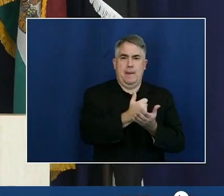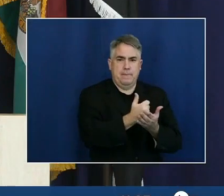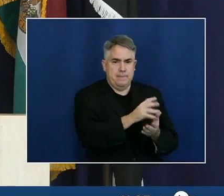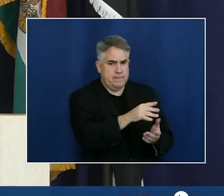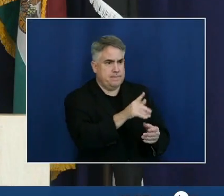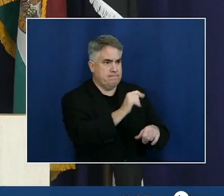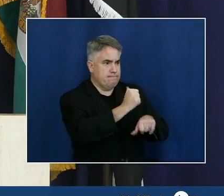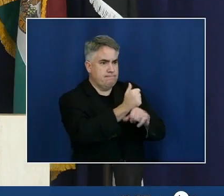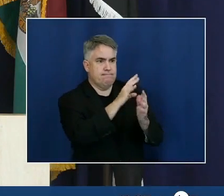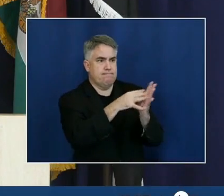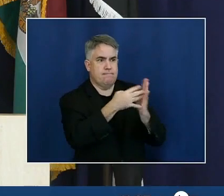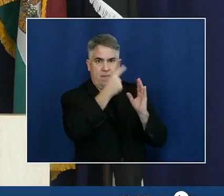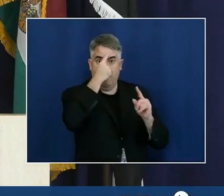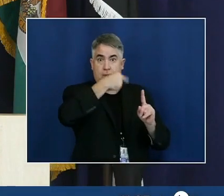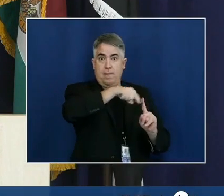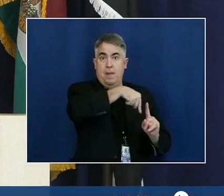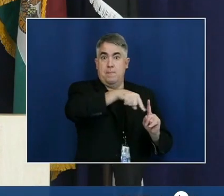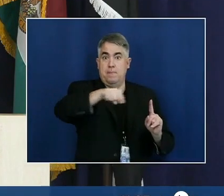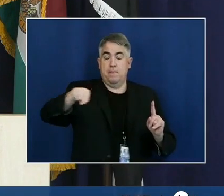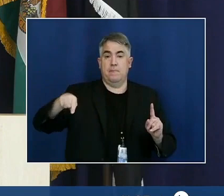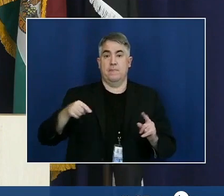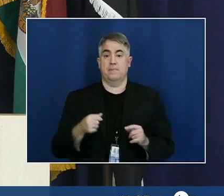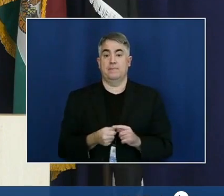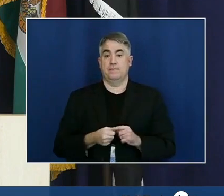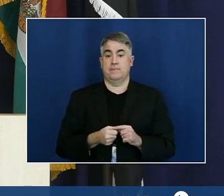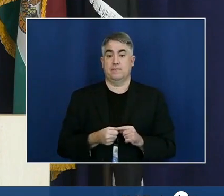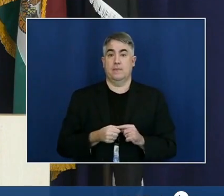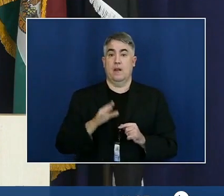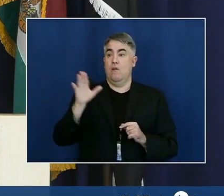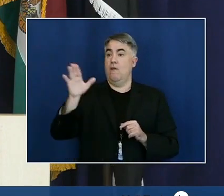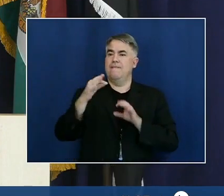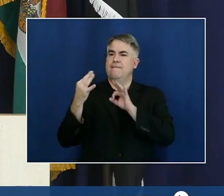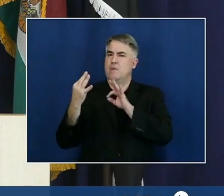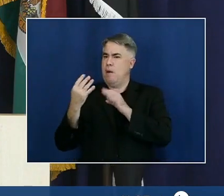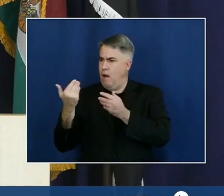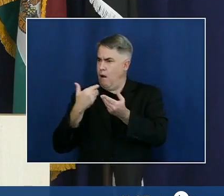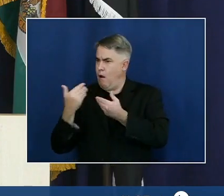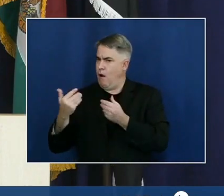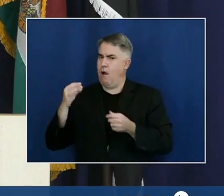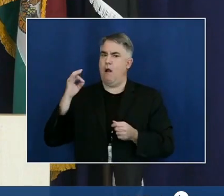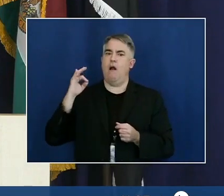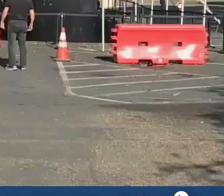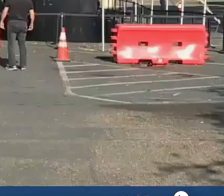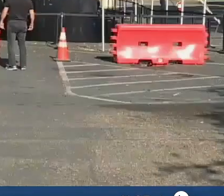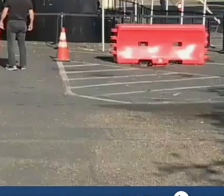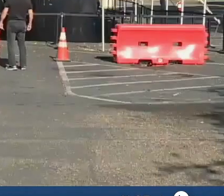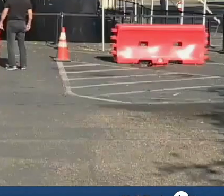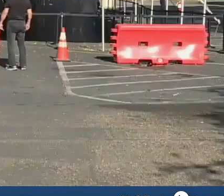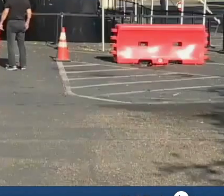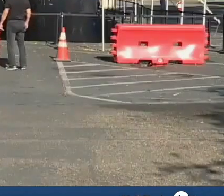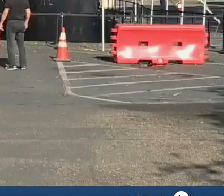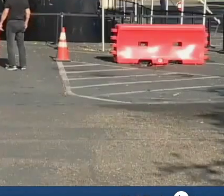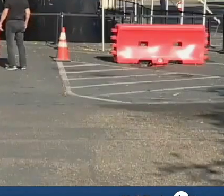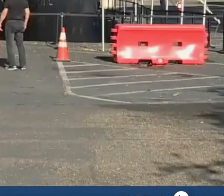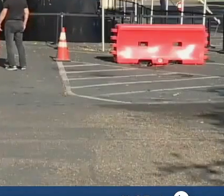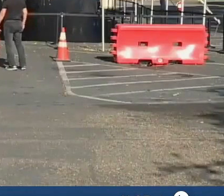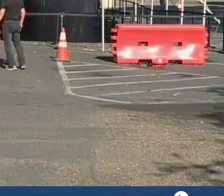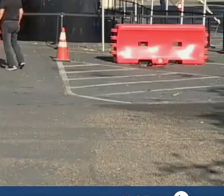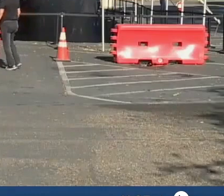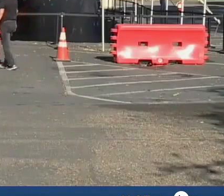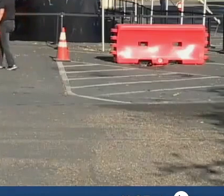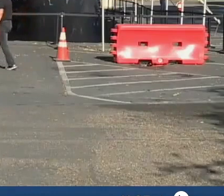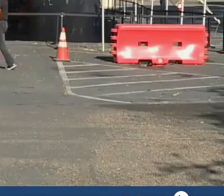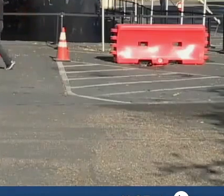We definitely appreciate the feedback from the public letting us know about the challenges and we are listening in an effort to maintain